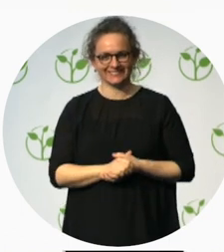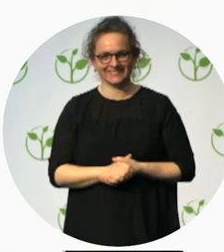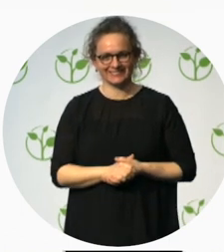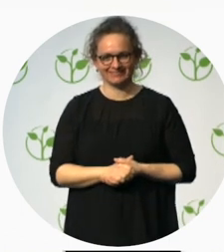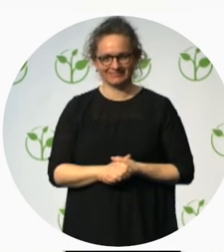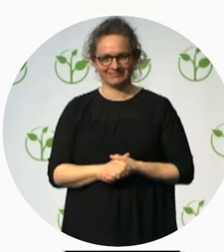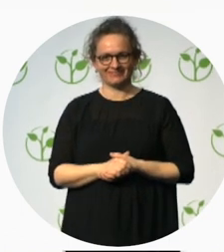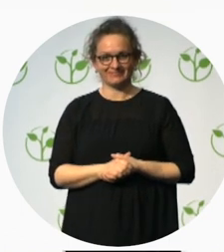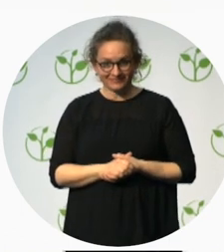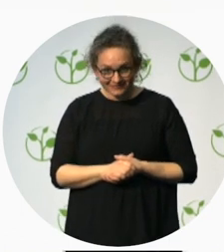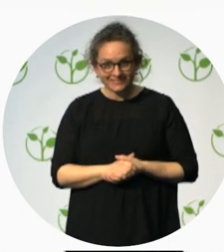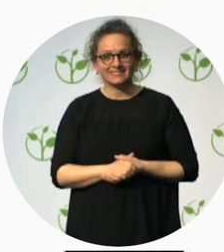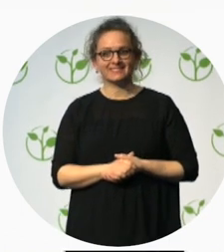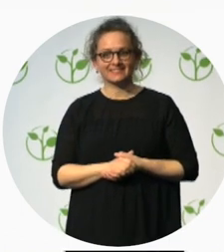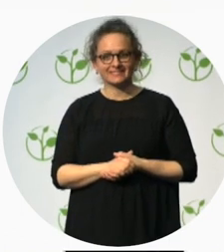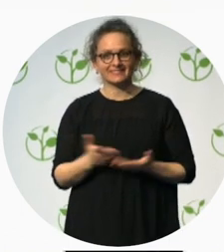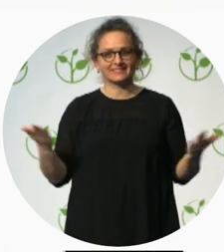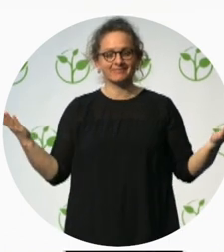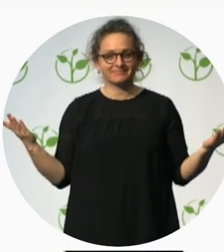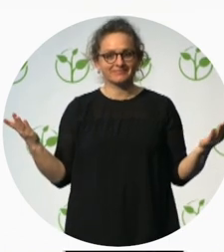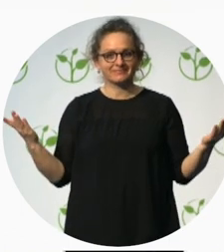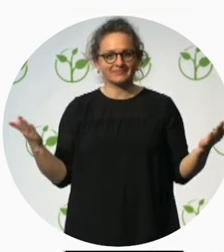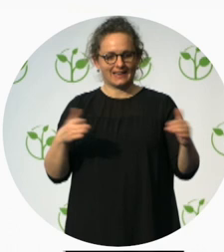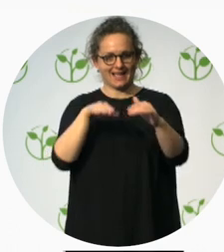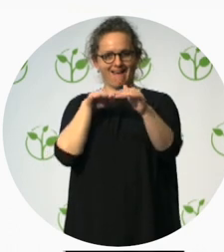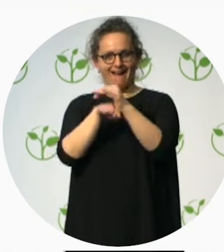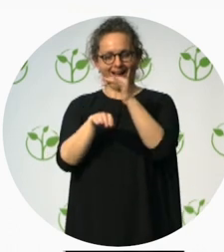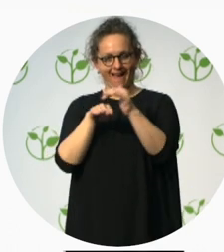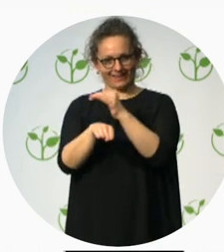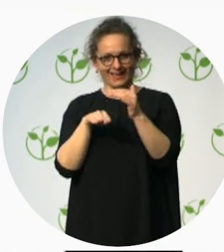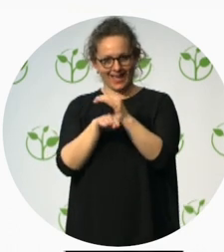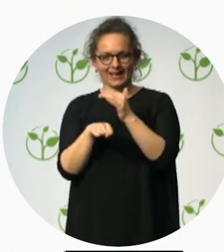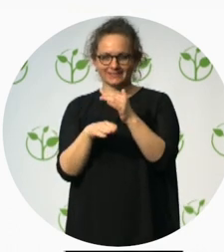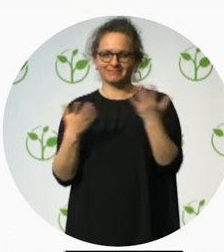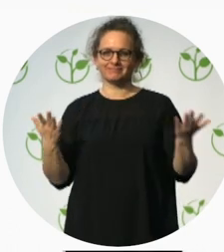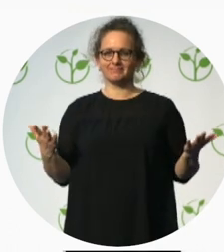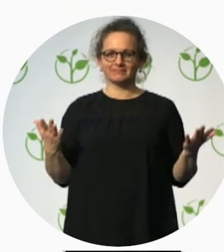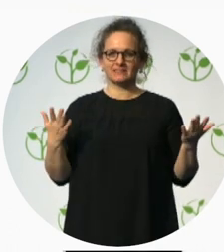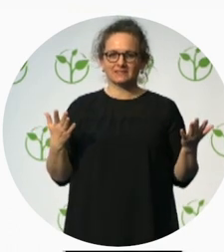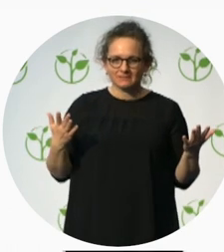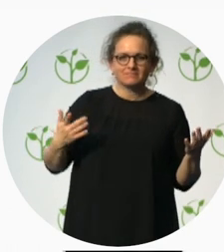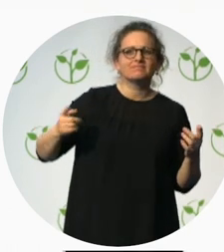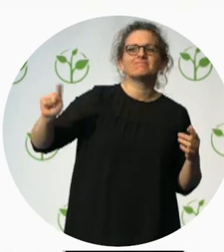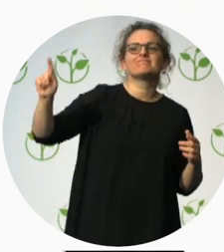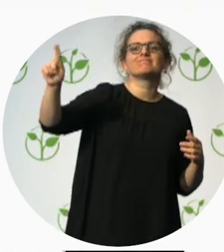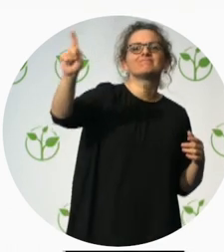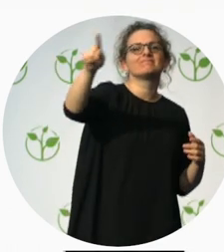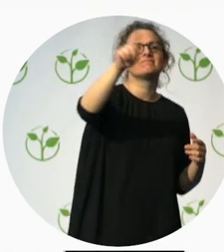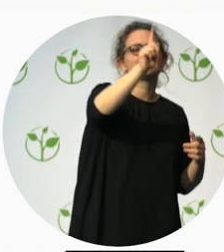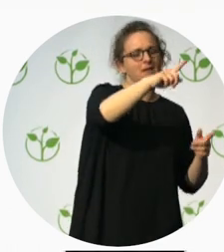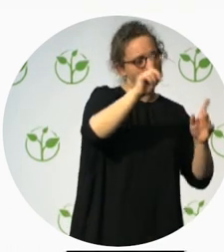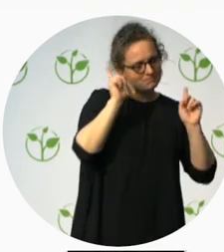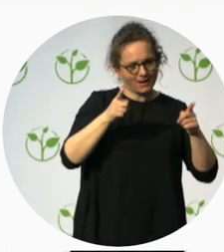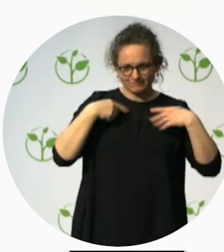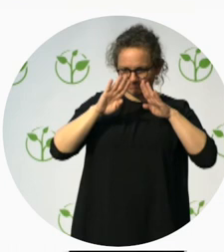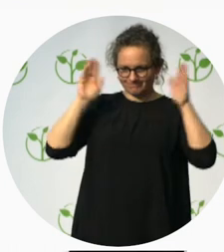Accessibility has to be viewed as a way of investing in society and the future integral part of the